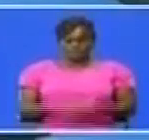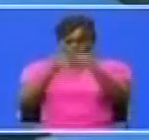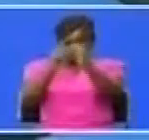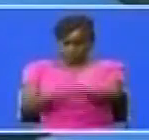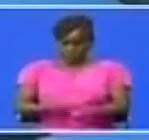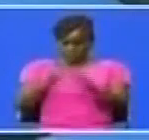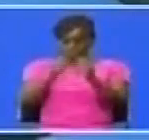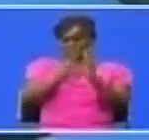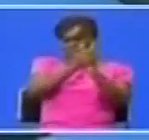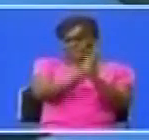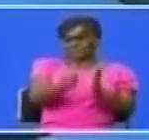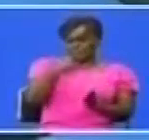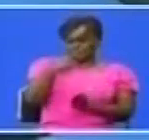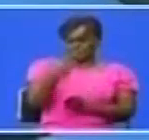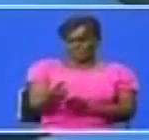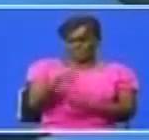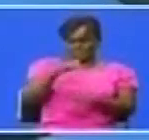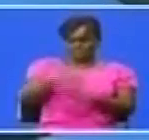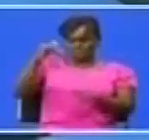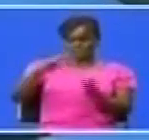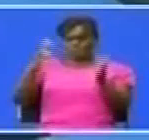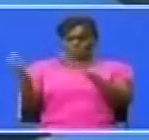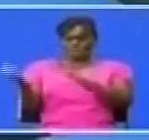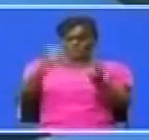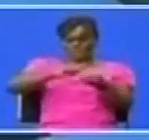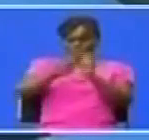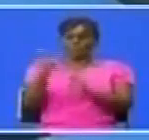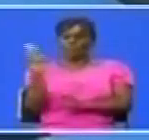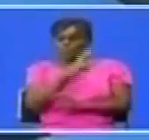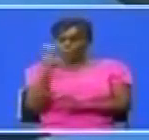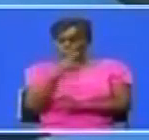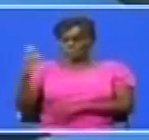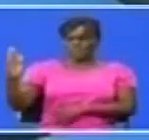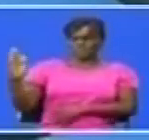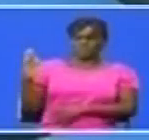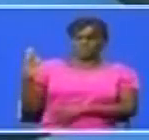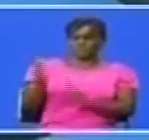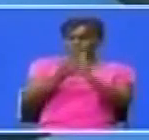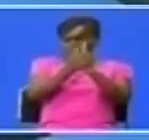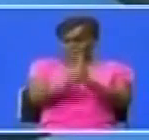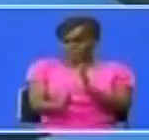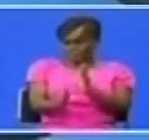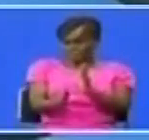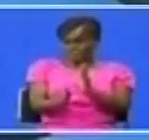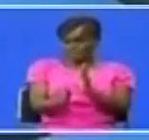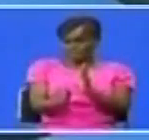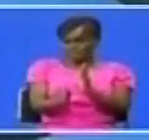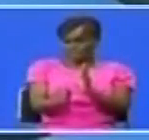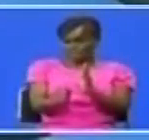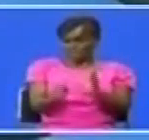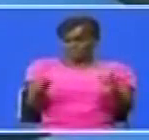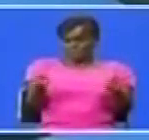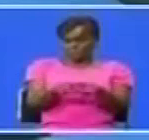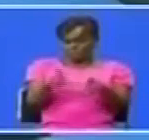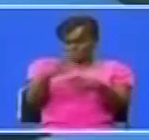Agricultural experts say the effects of climate change are a threat to Kenya's food security. The experts from the think tank